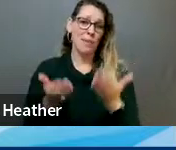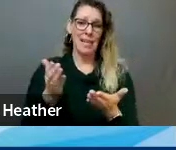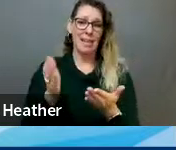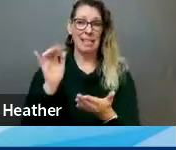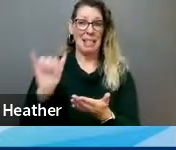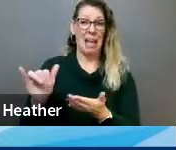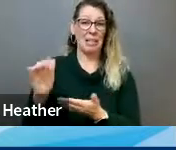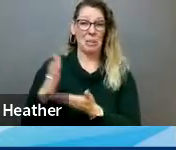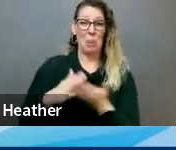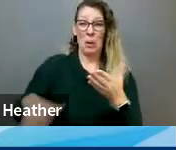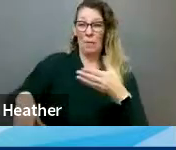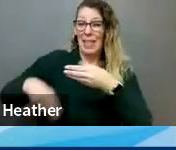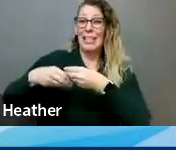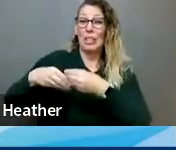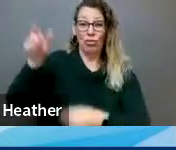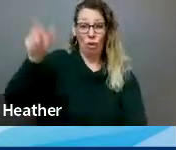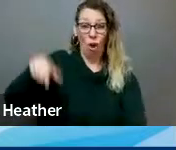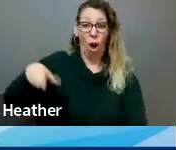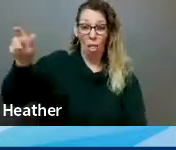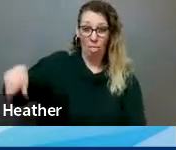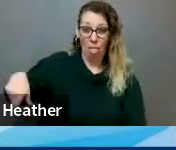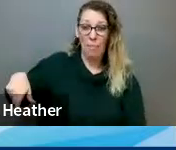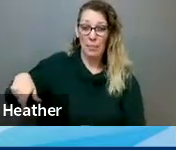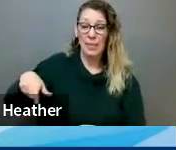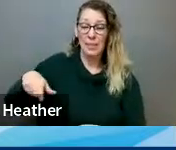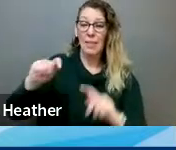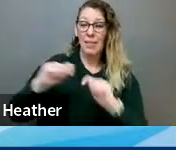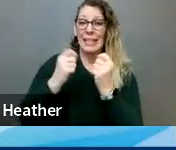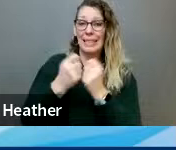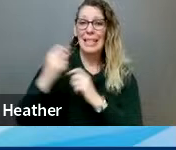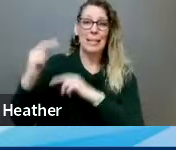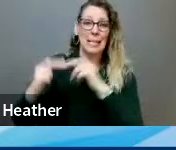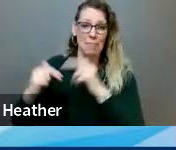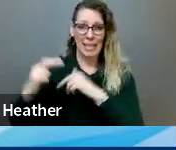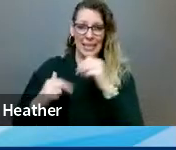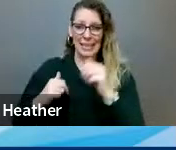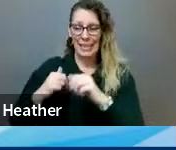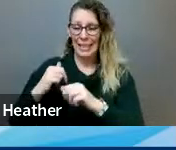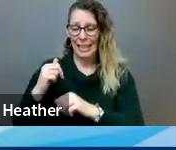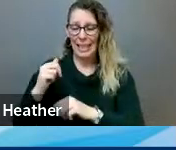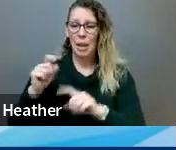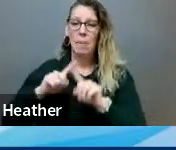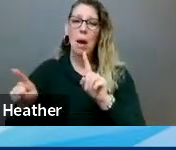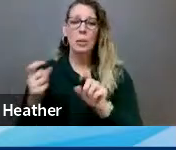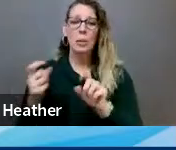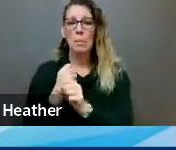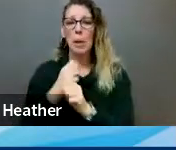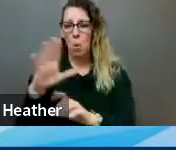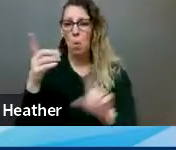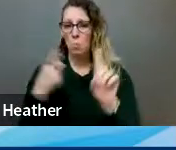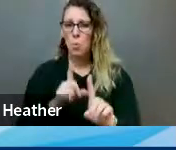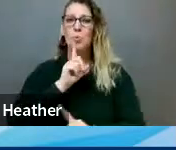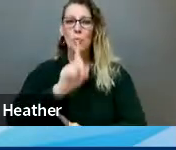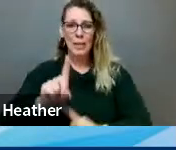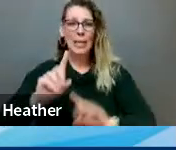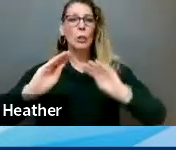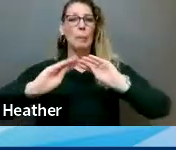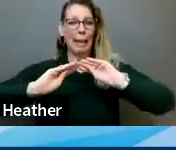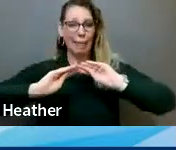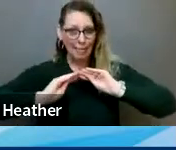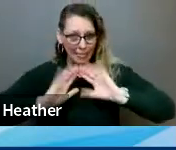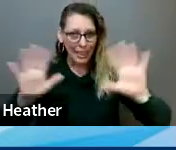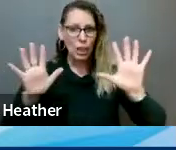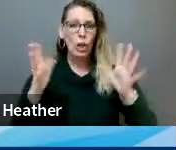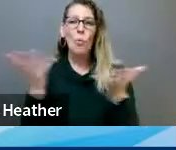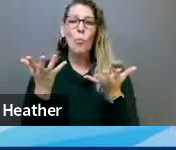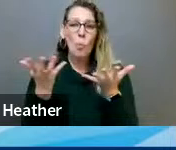additional columns that are that the team is building out. But I think that just to make your point, I think it's really to be clear about what